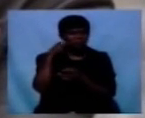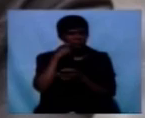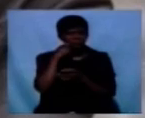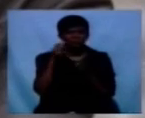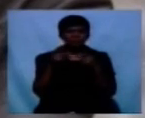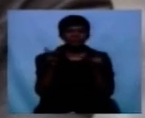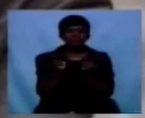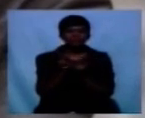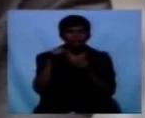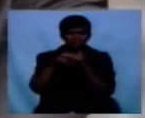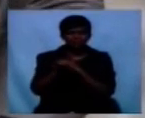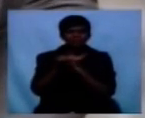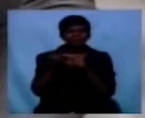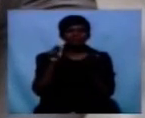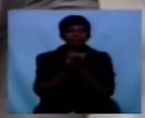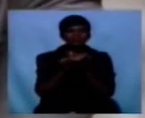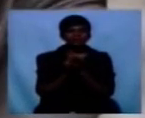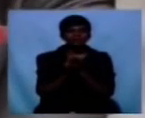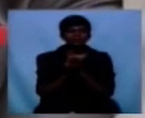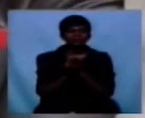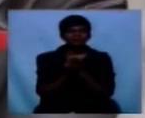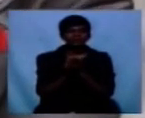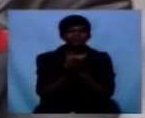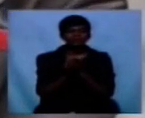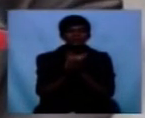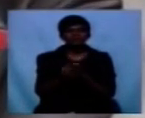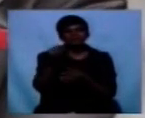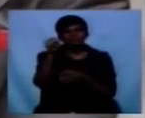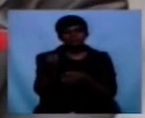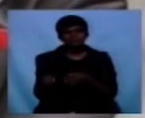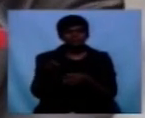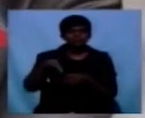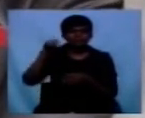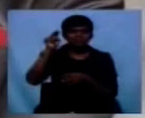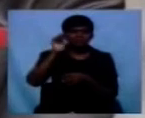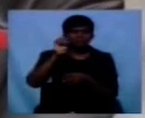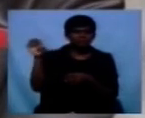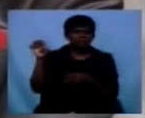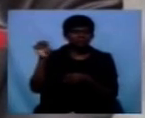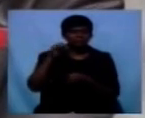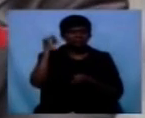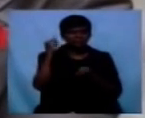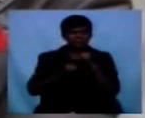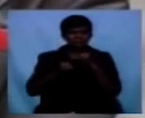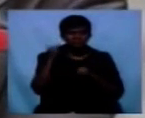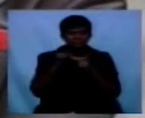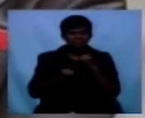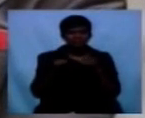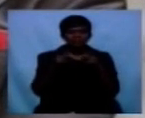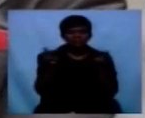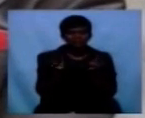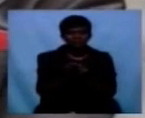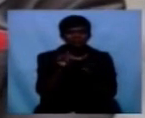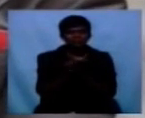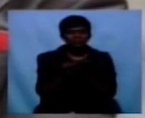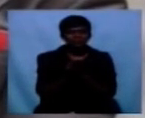When you are coming to Lusaka, either direction, whether you are going south, north, east bound, the last portion of Lusaka will